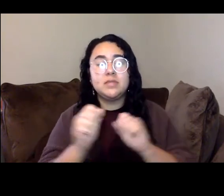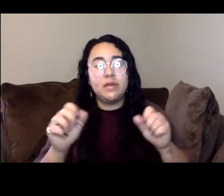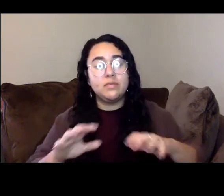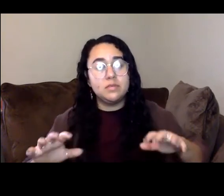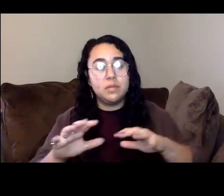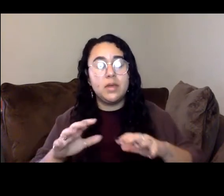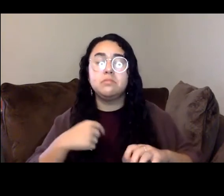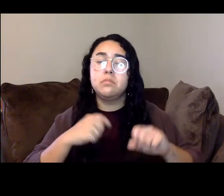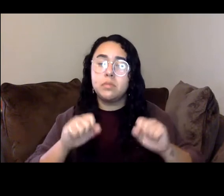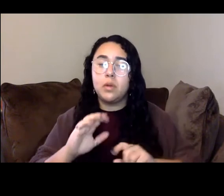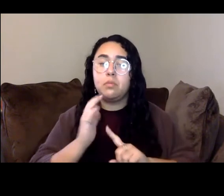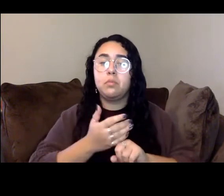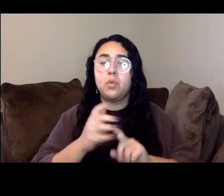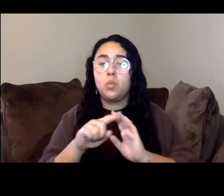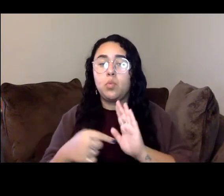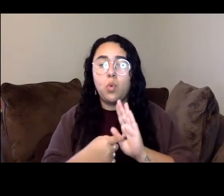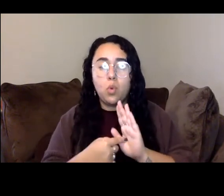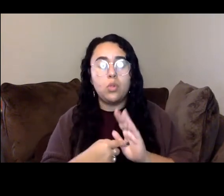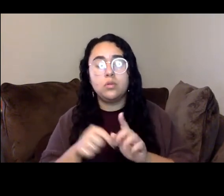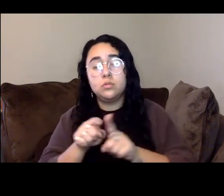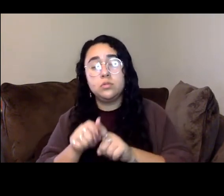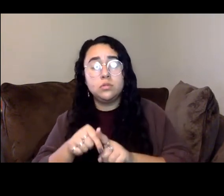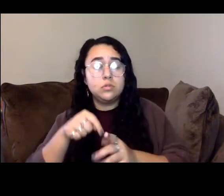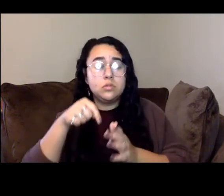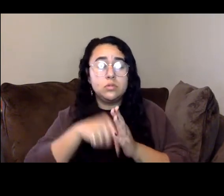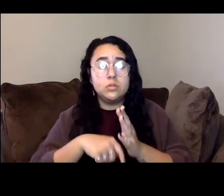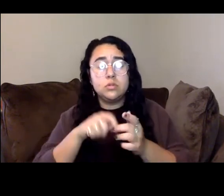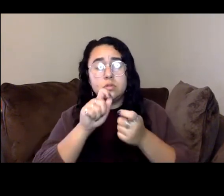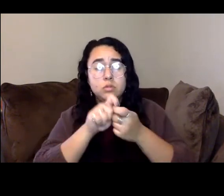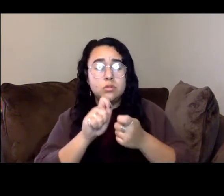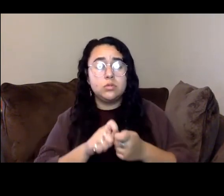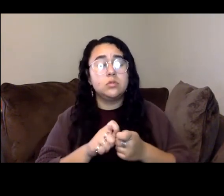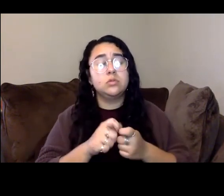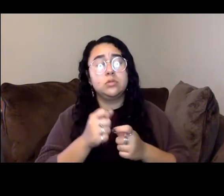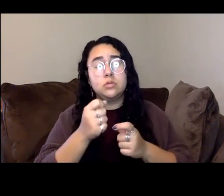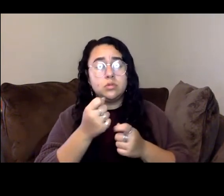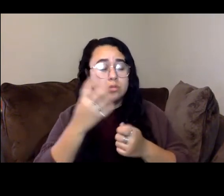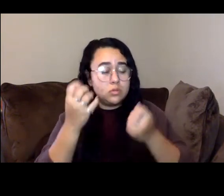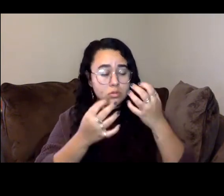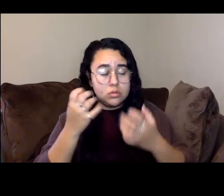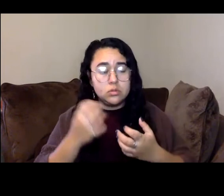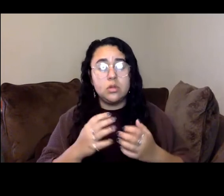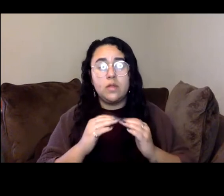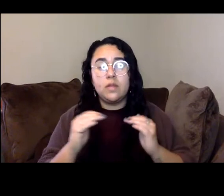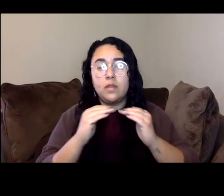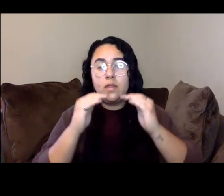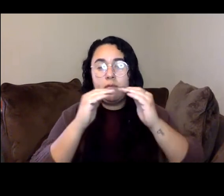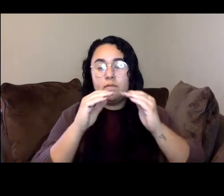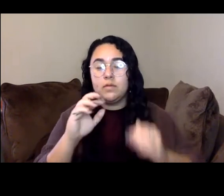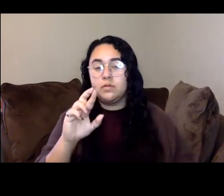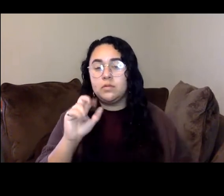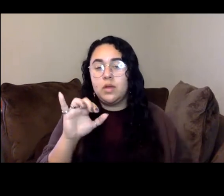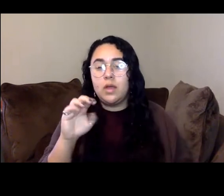get into the nitty gritty of discussing and feeling the intricacies and levels of racism. And that to me was what was